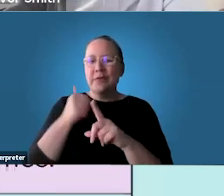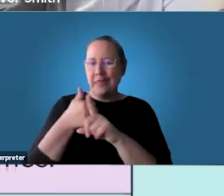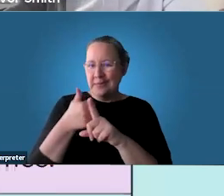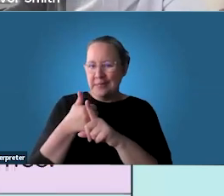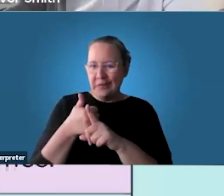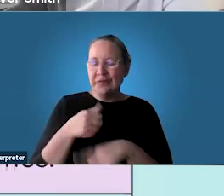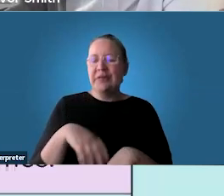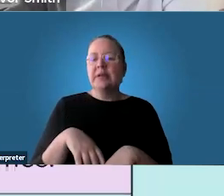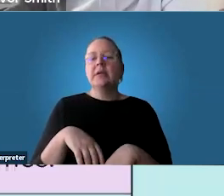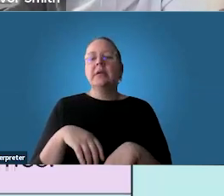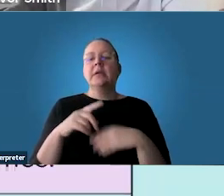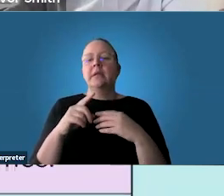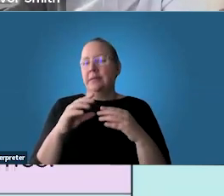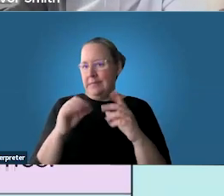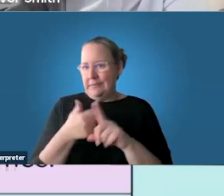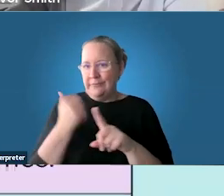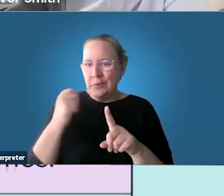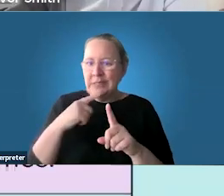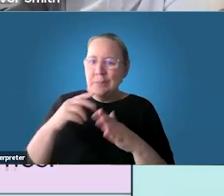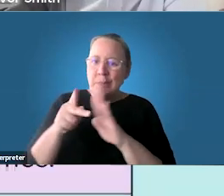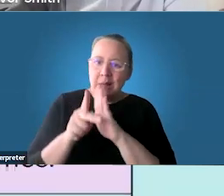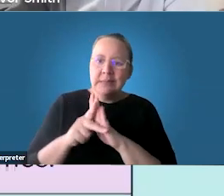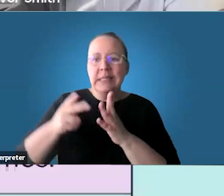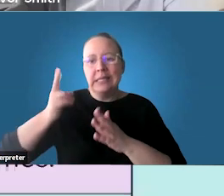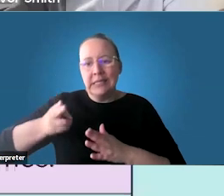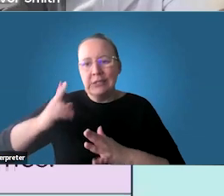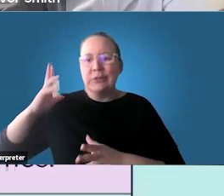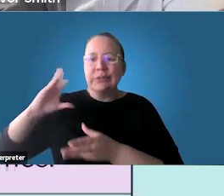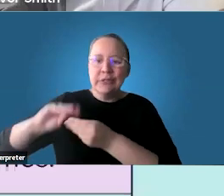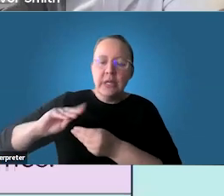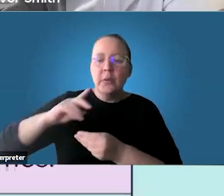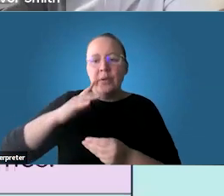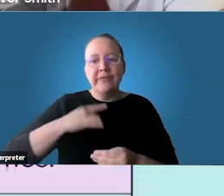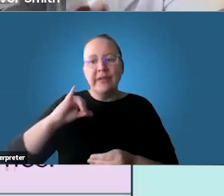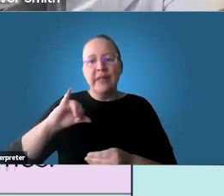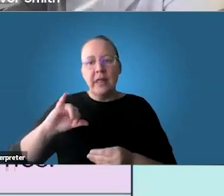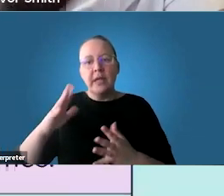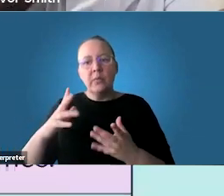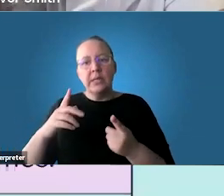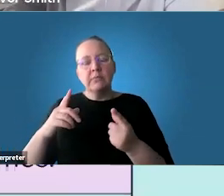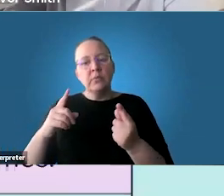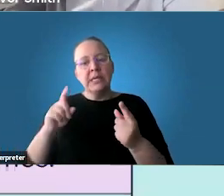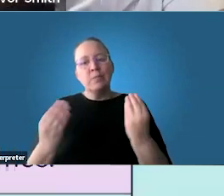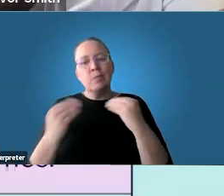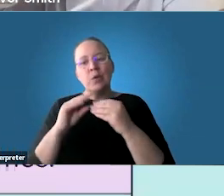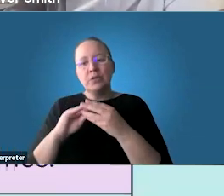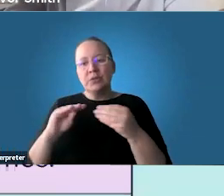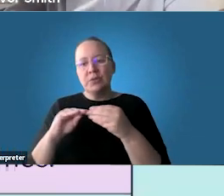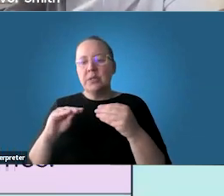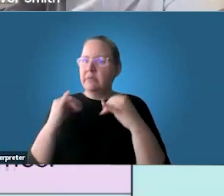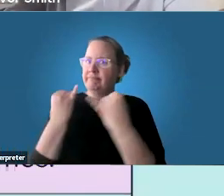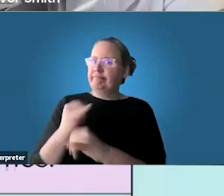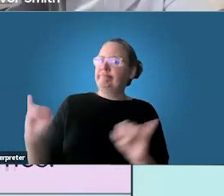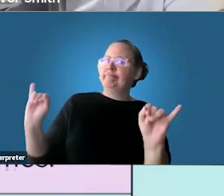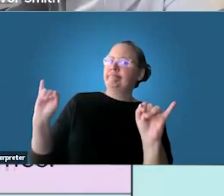It obscures the role of policy, environment, and history in shaping health. And we feel like to counter this, we need more stories of interdependence,